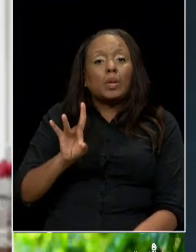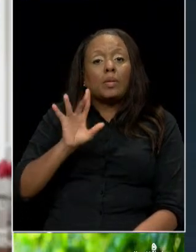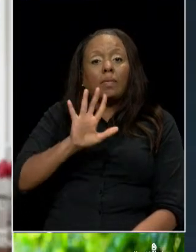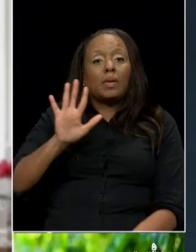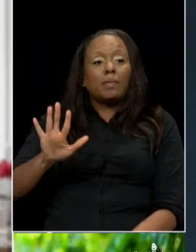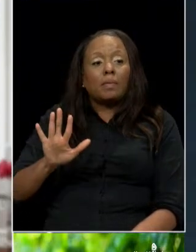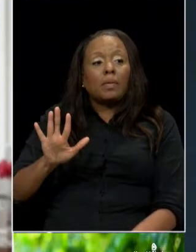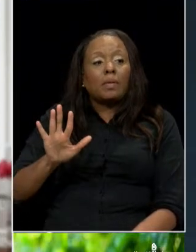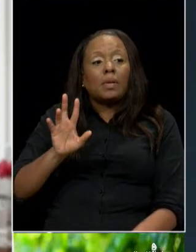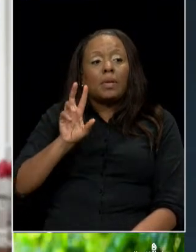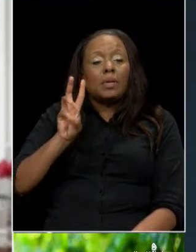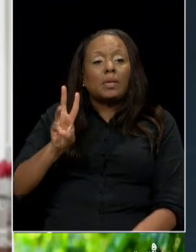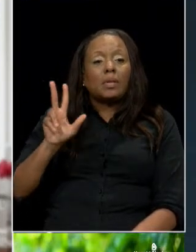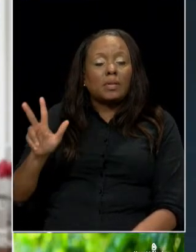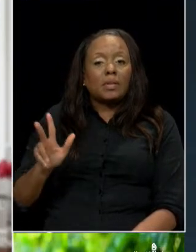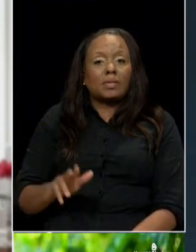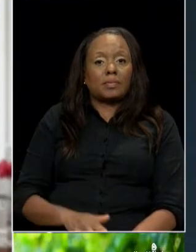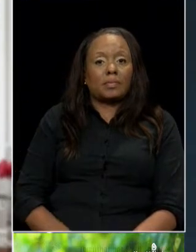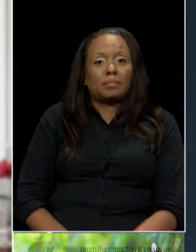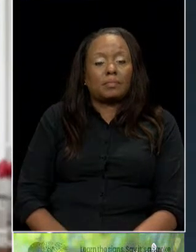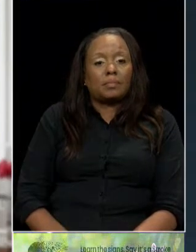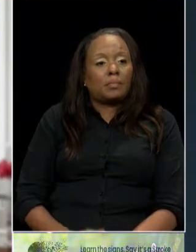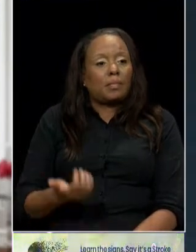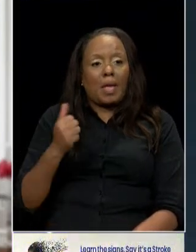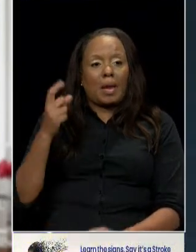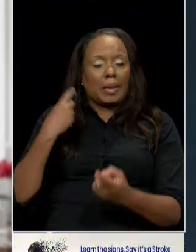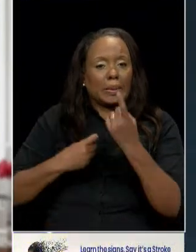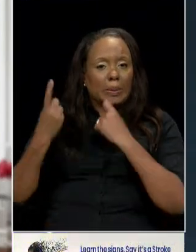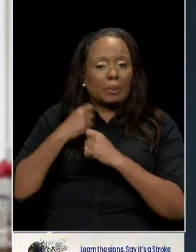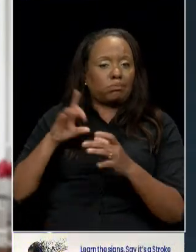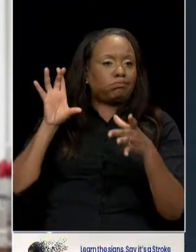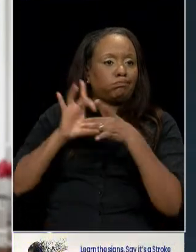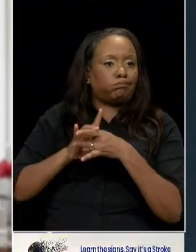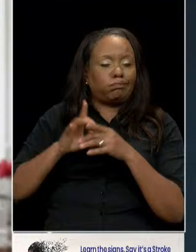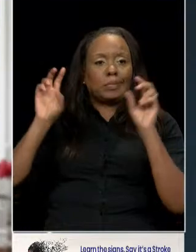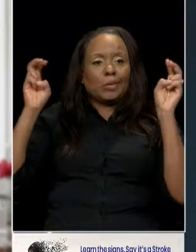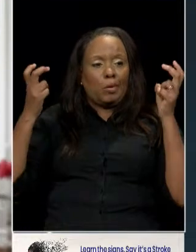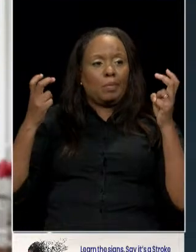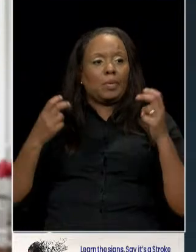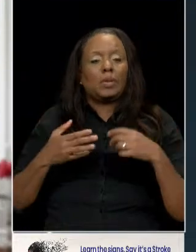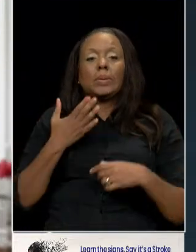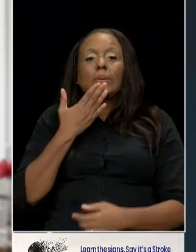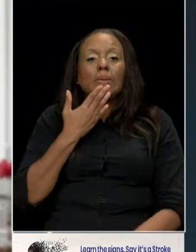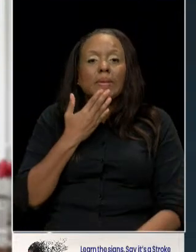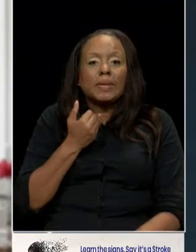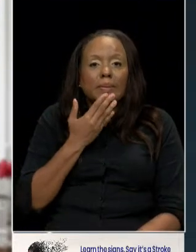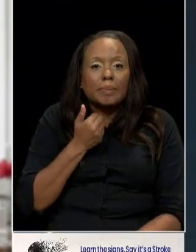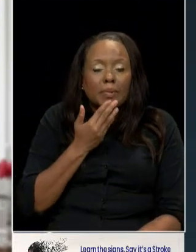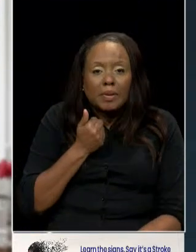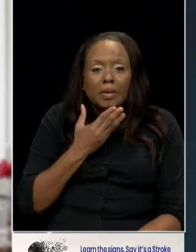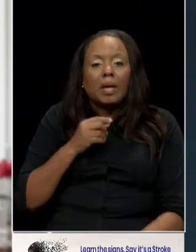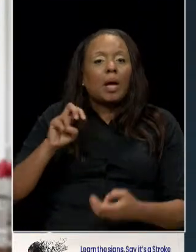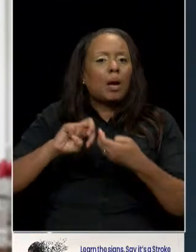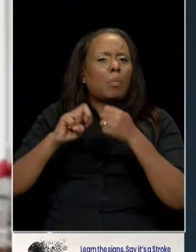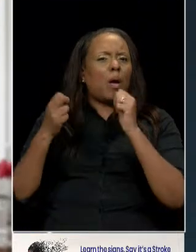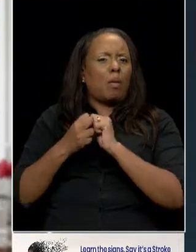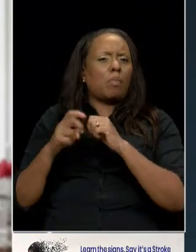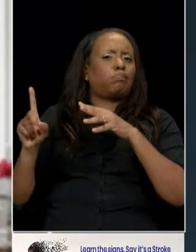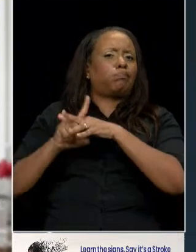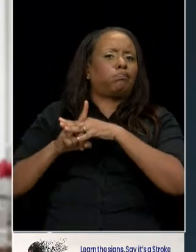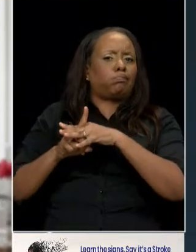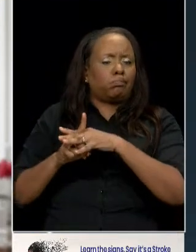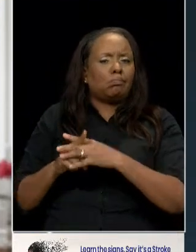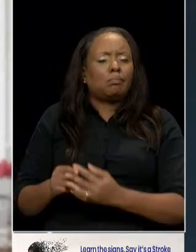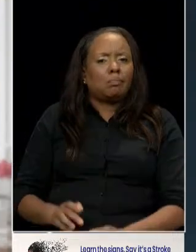228-5563 if you have questions related to the topic this evening, diabetes and complications of the disease. We've